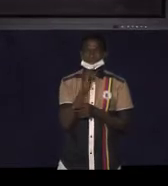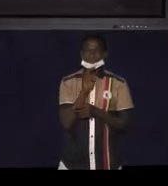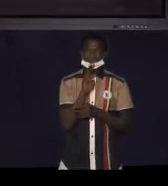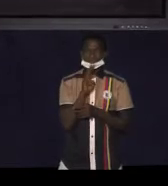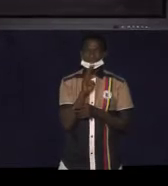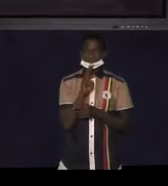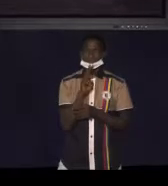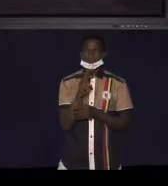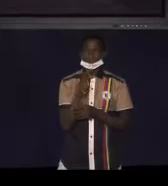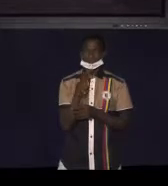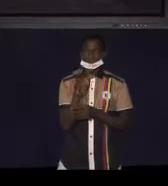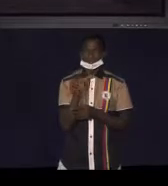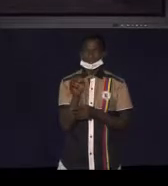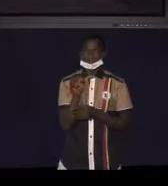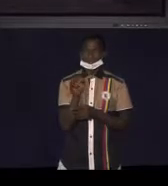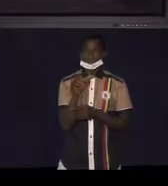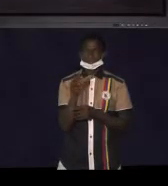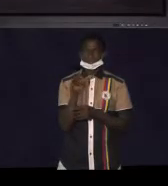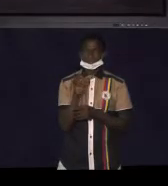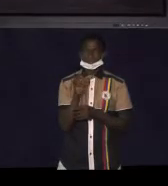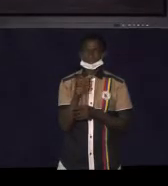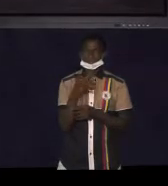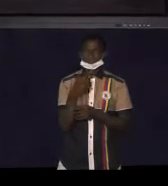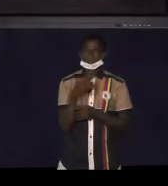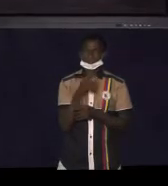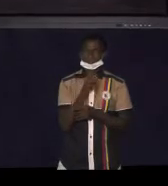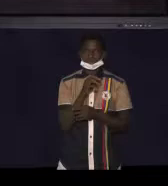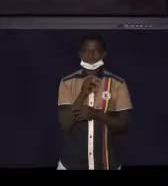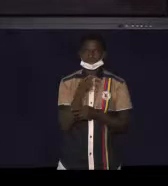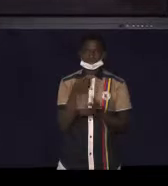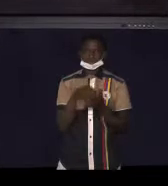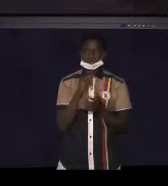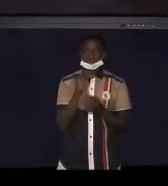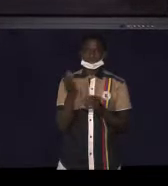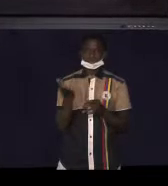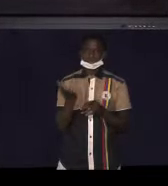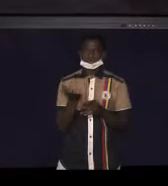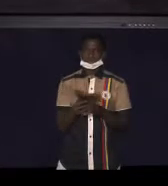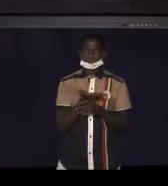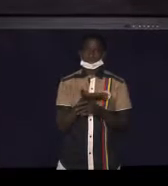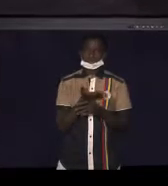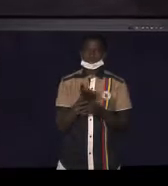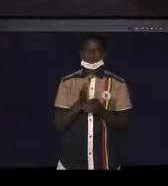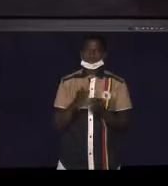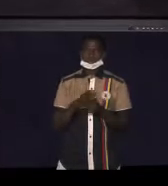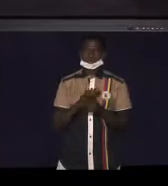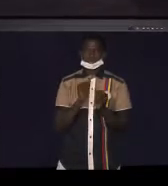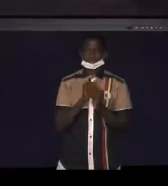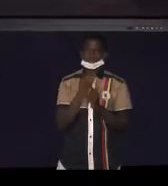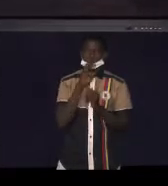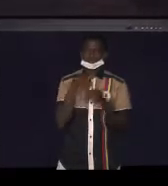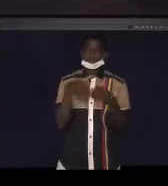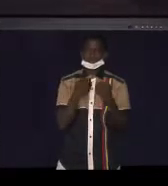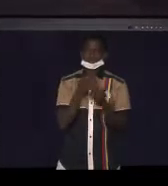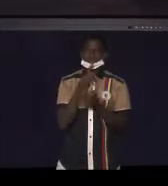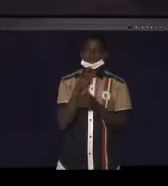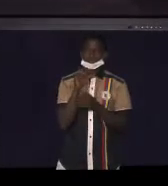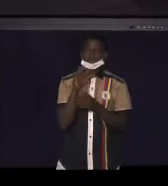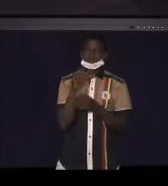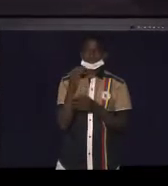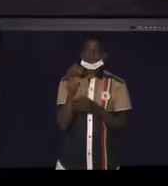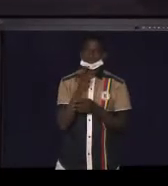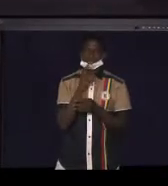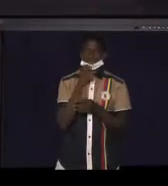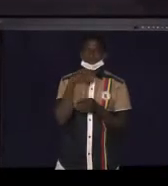the height is 220 centimeters, the drum. It is half filled with water. How many liters